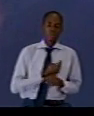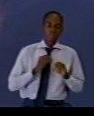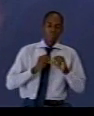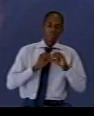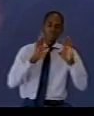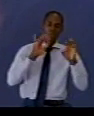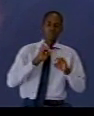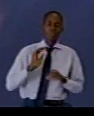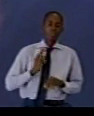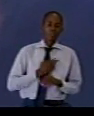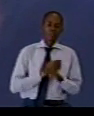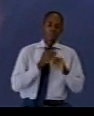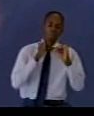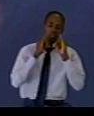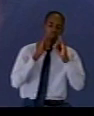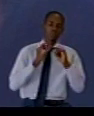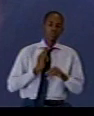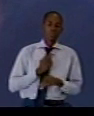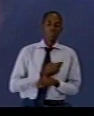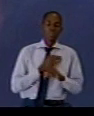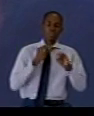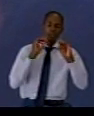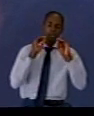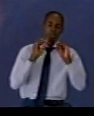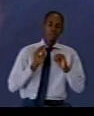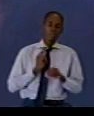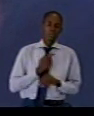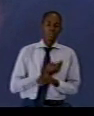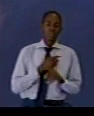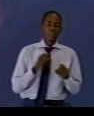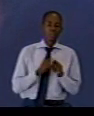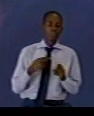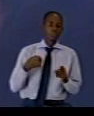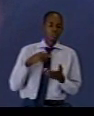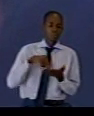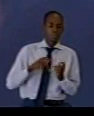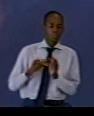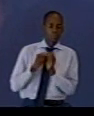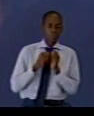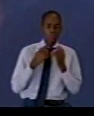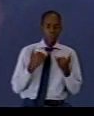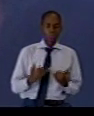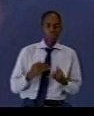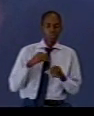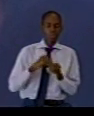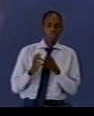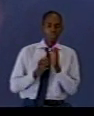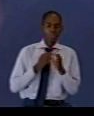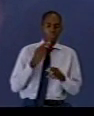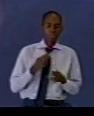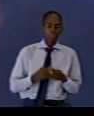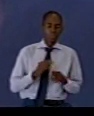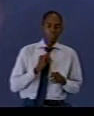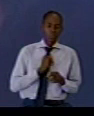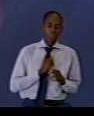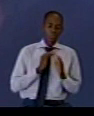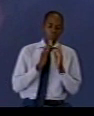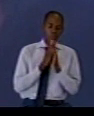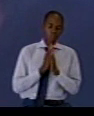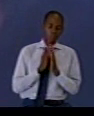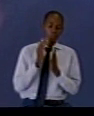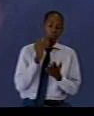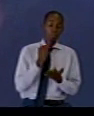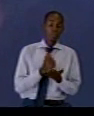us, instruct us, teach us as we read together now. In Jesus' name, I